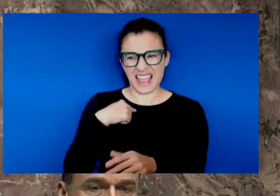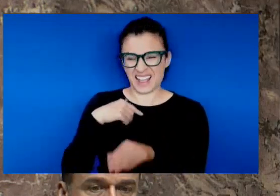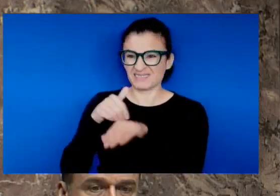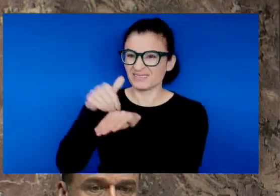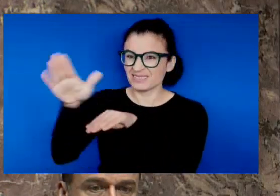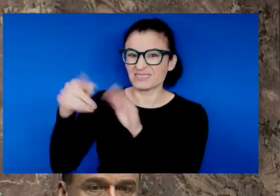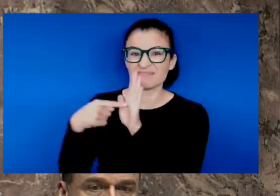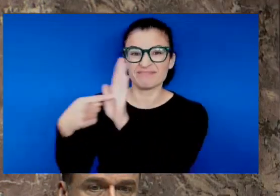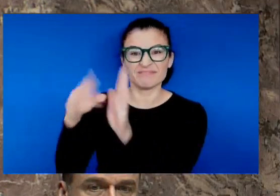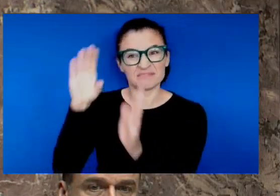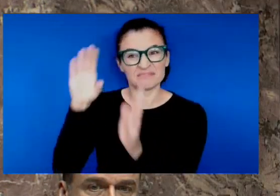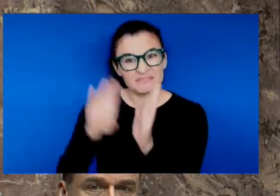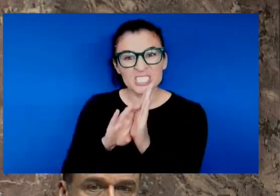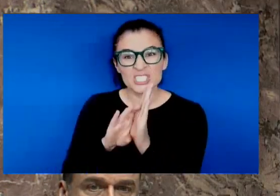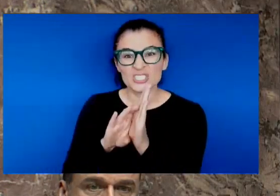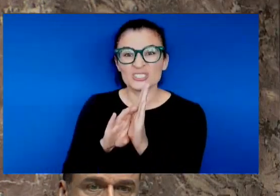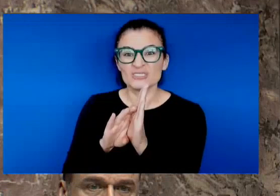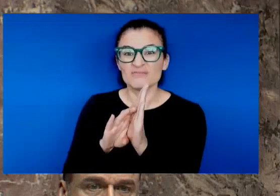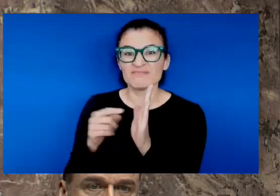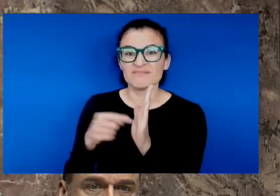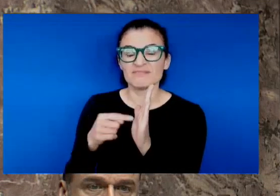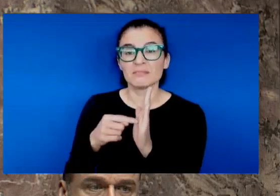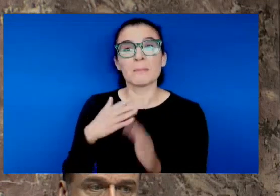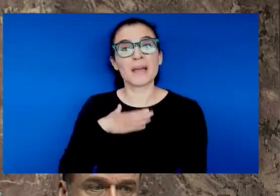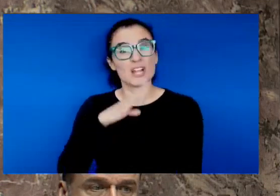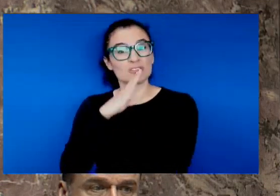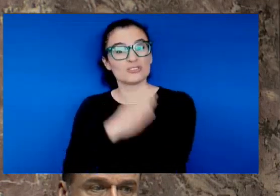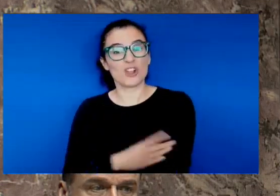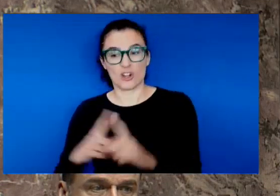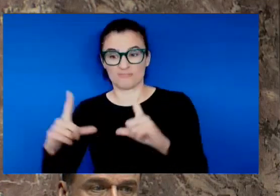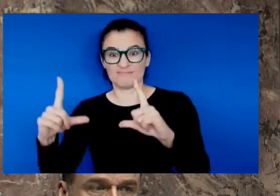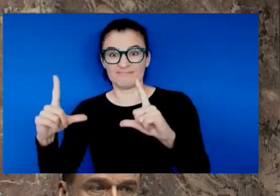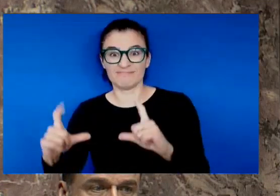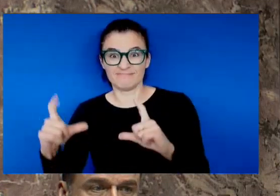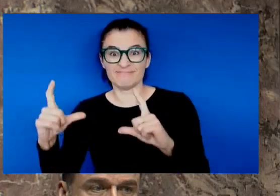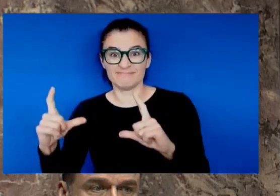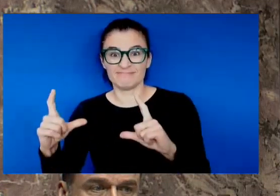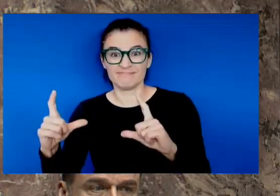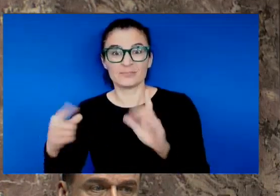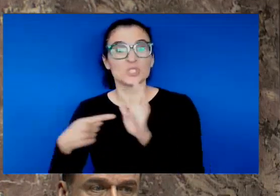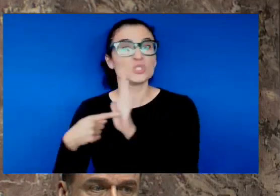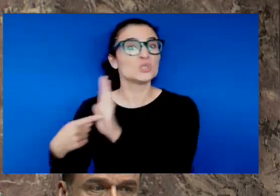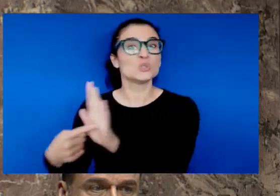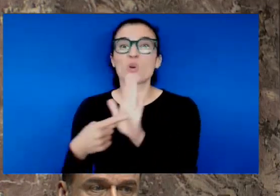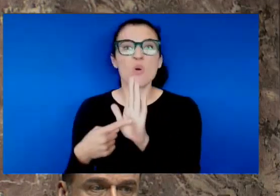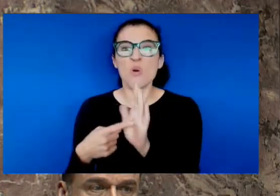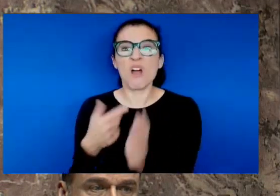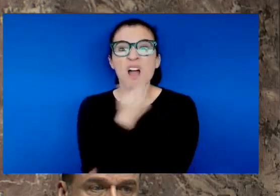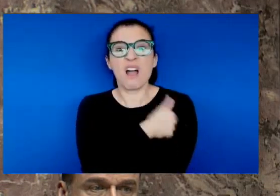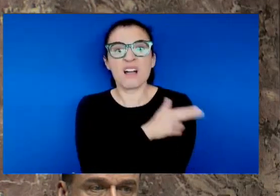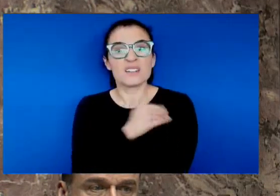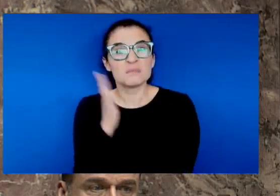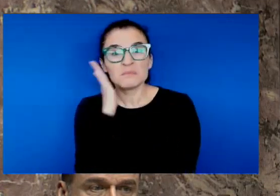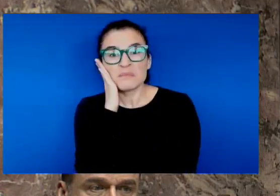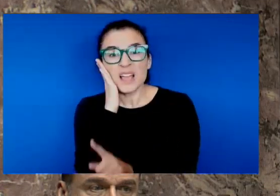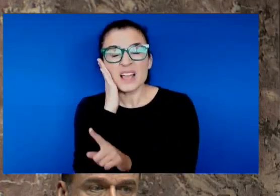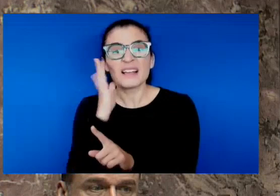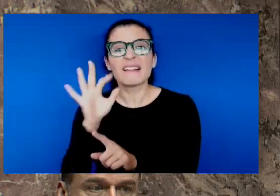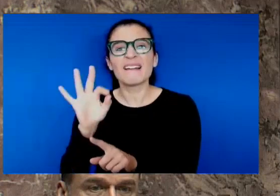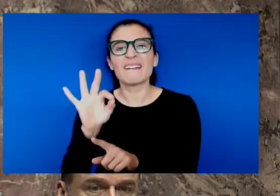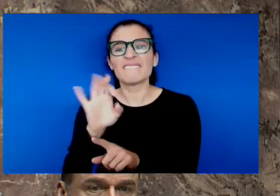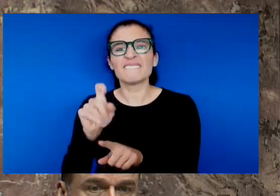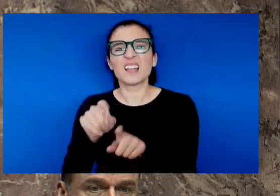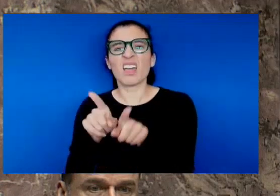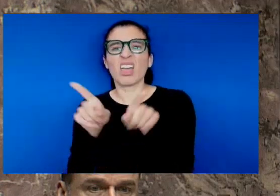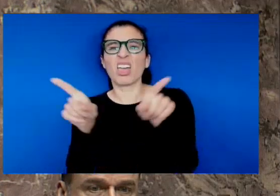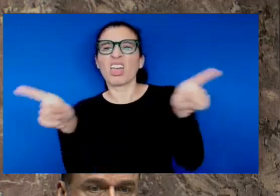to lie in a hospital bed with his feet and legs hanging over the rails of the bed to avoid laying in his own filth and